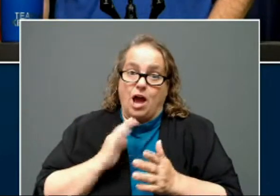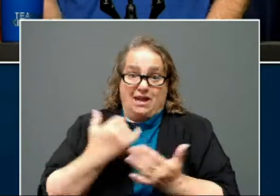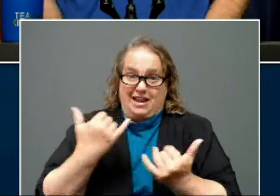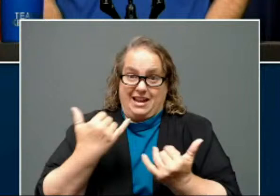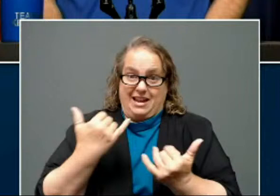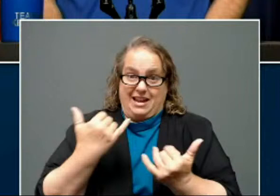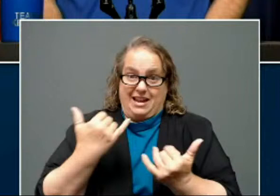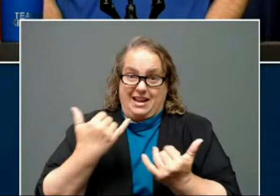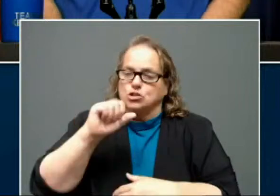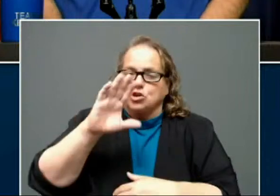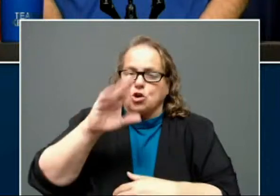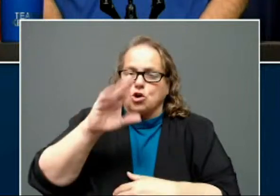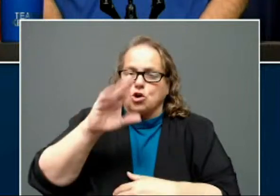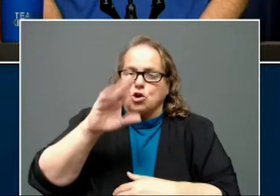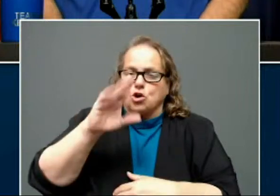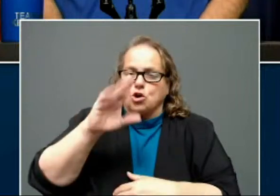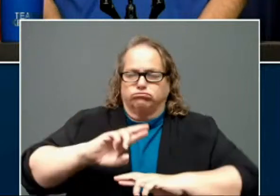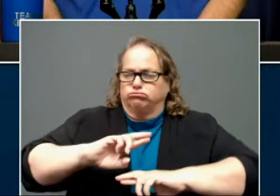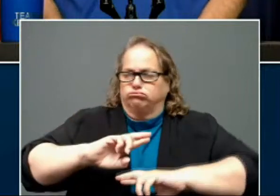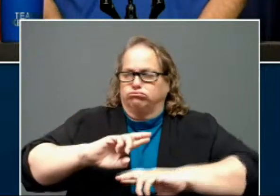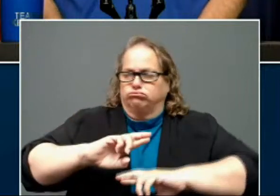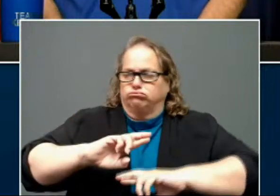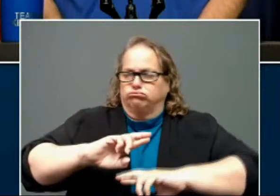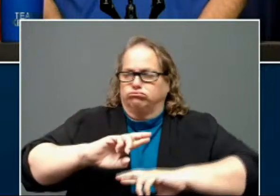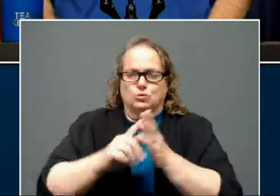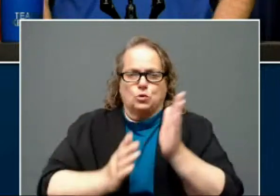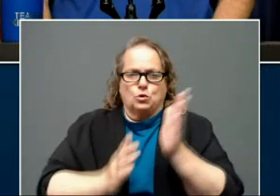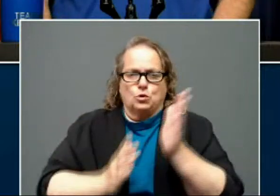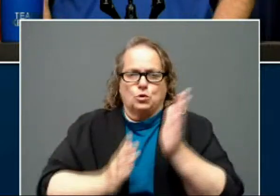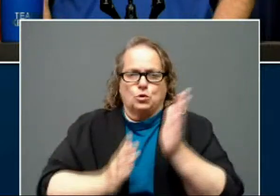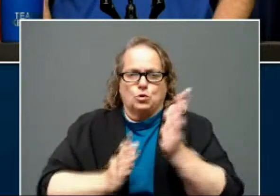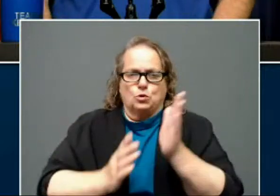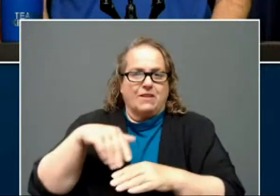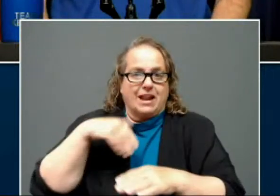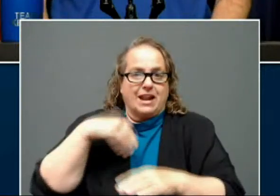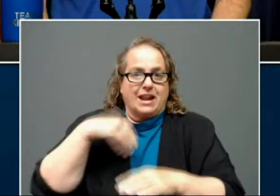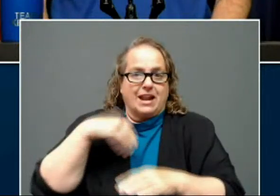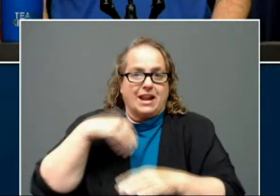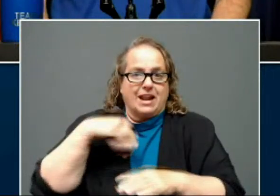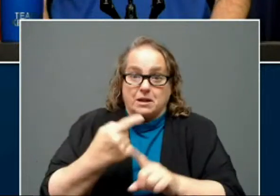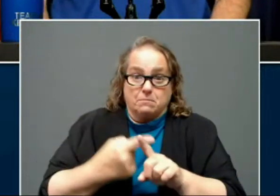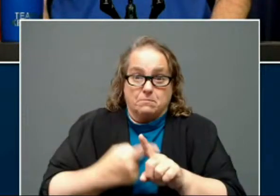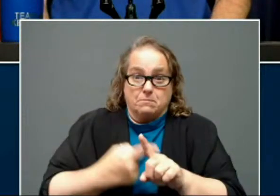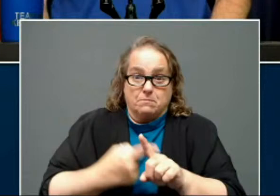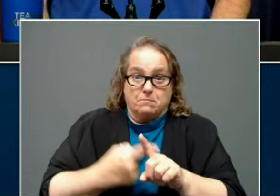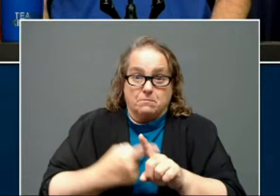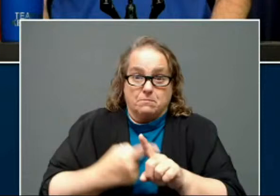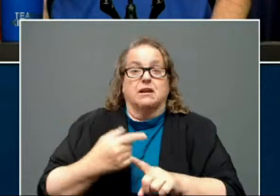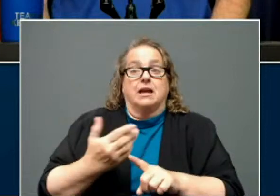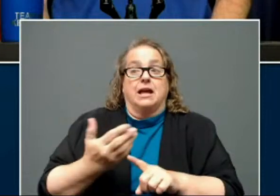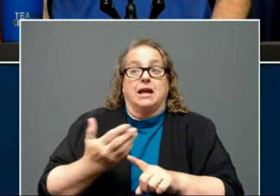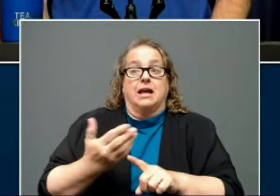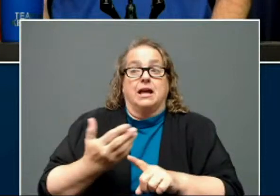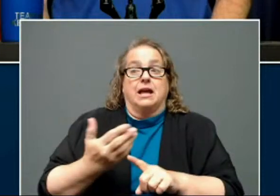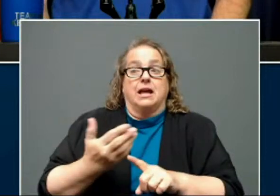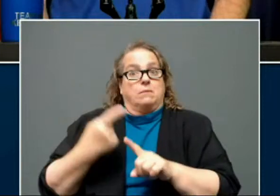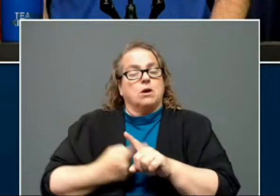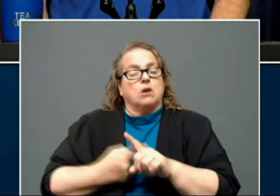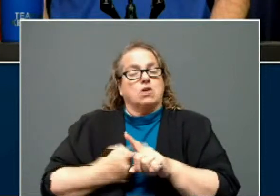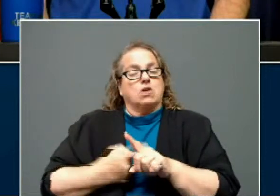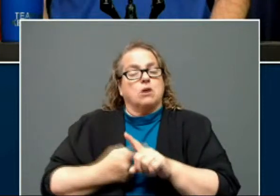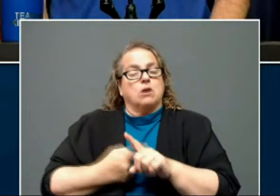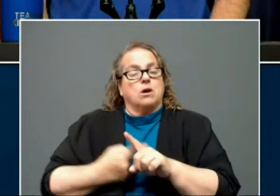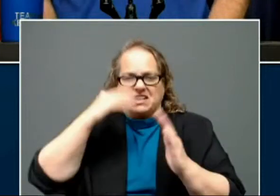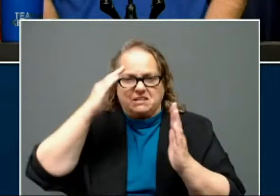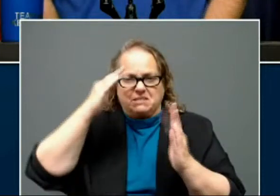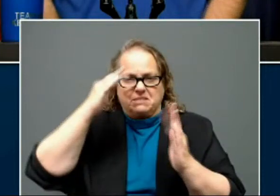take off in these next 14 months. So while the last 14 have been hard, expect big and great things in the